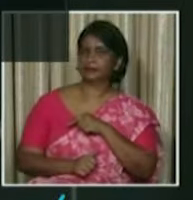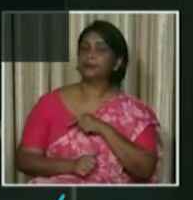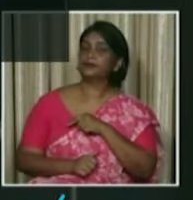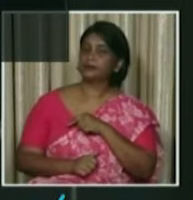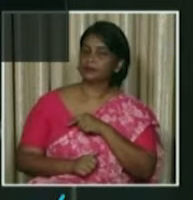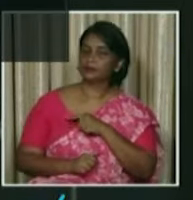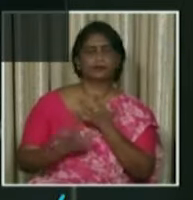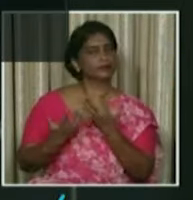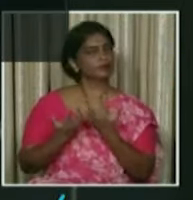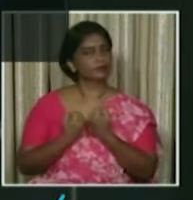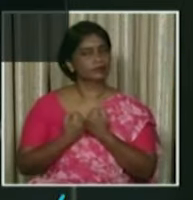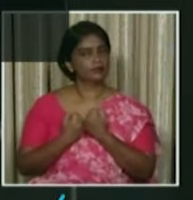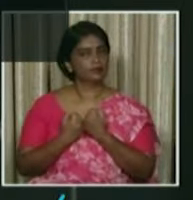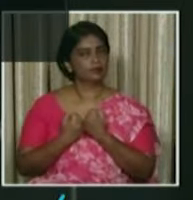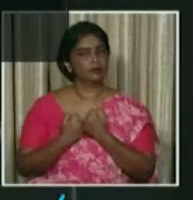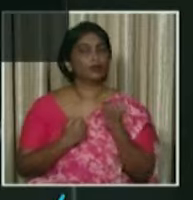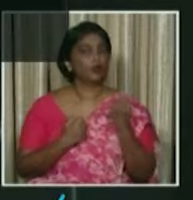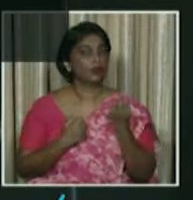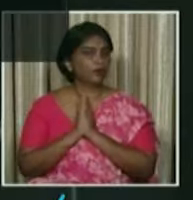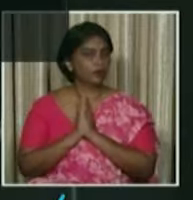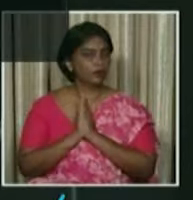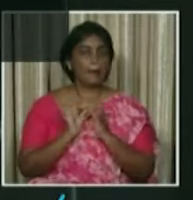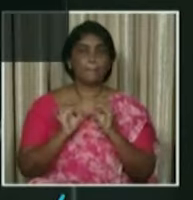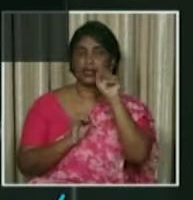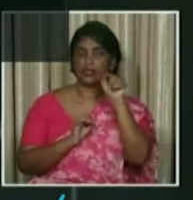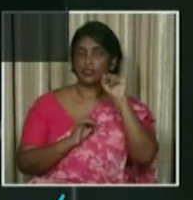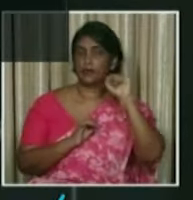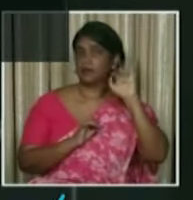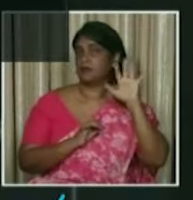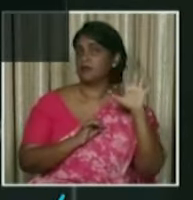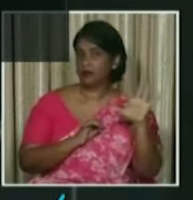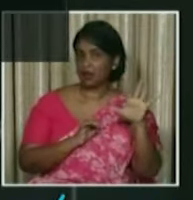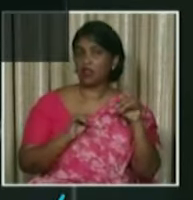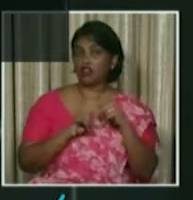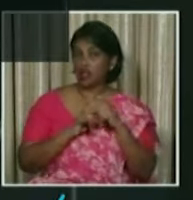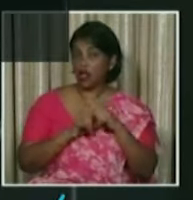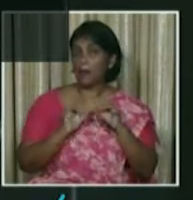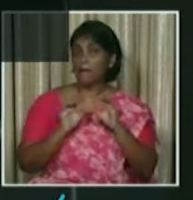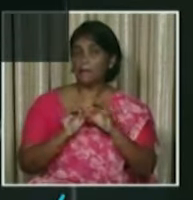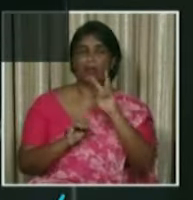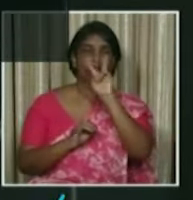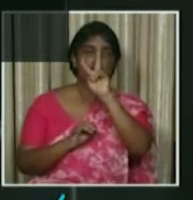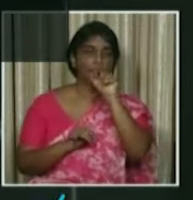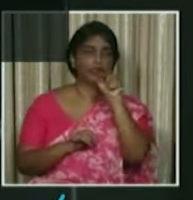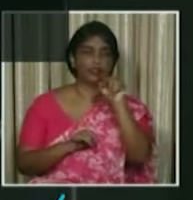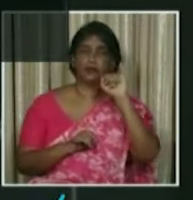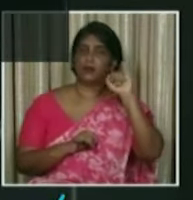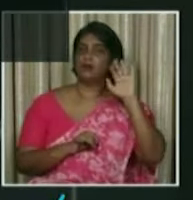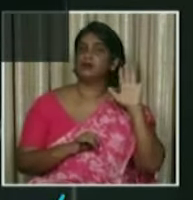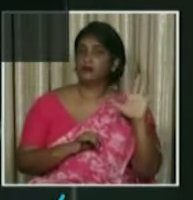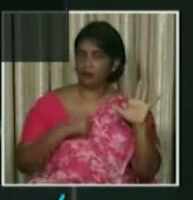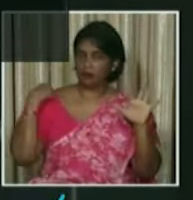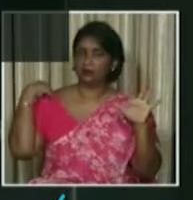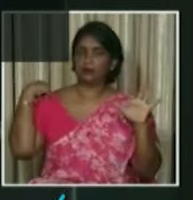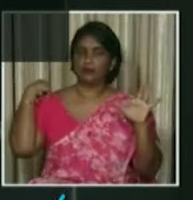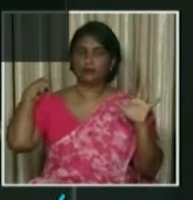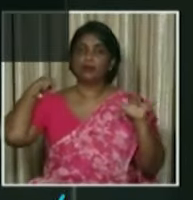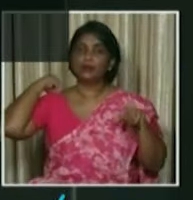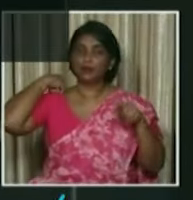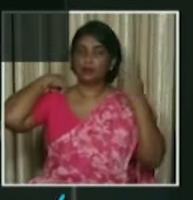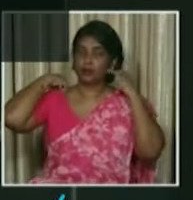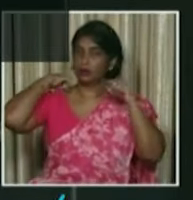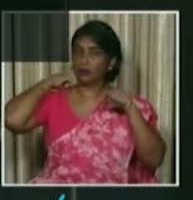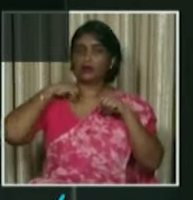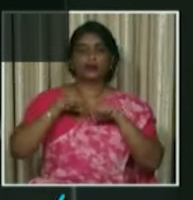entity, almost $2.65 billion ultimately after 16 years. And this is going to result in